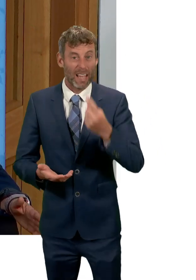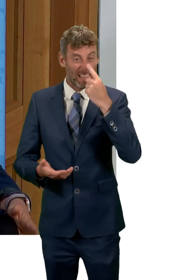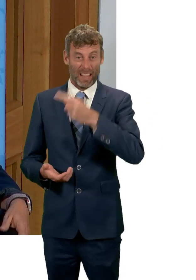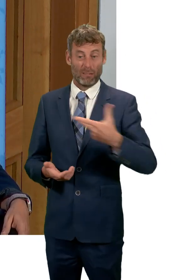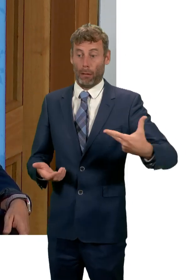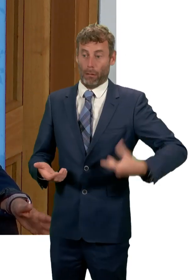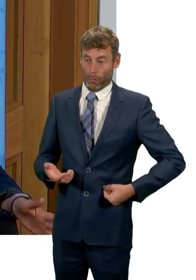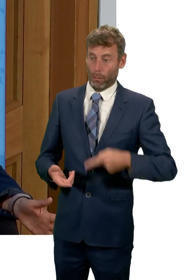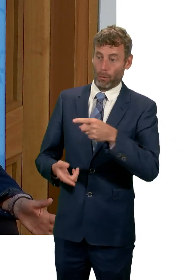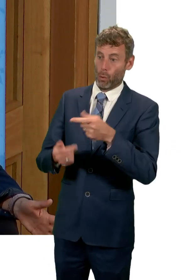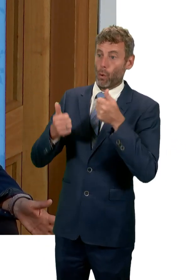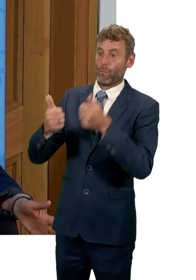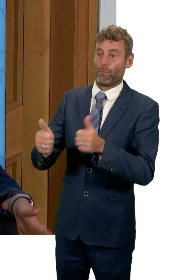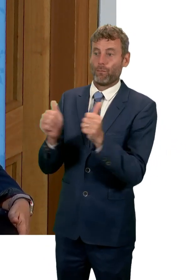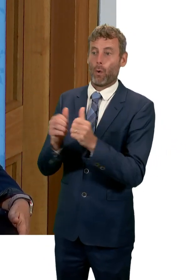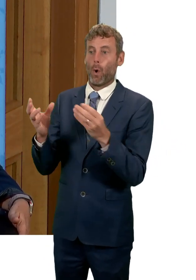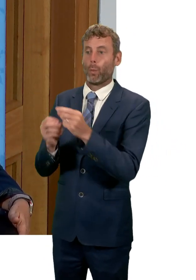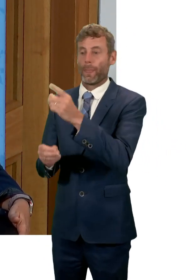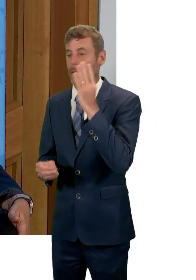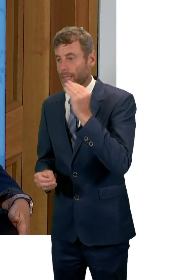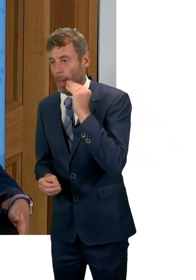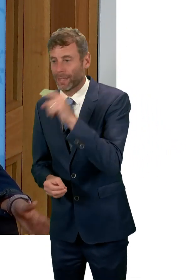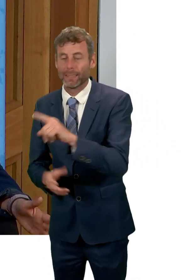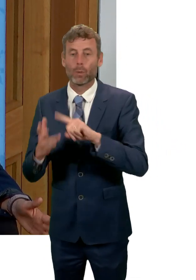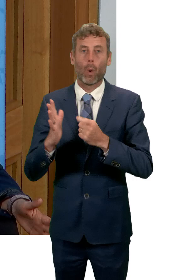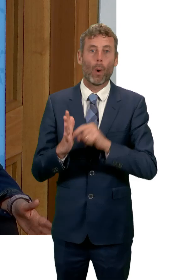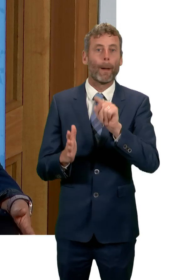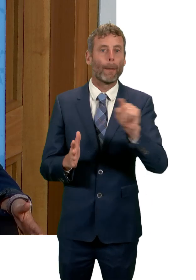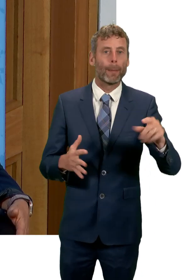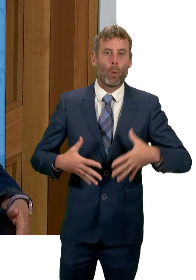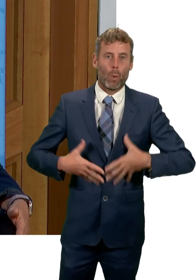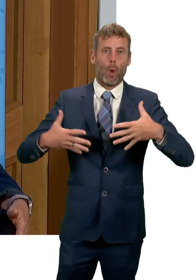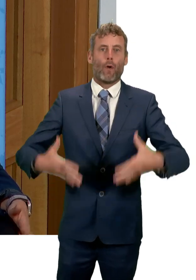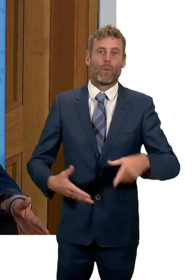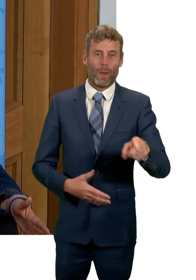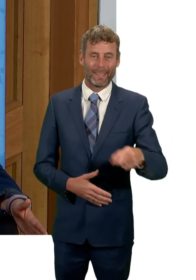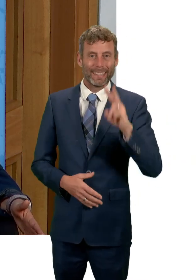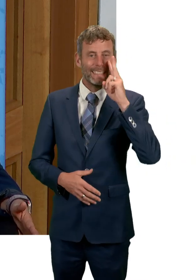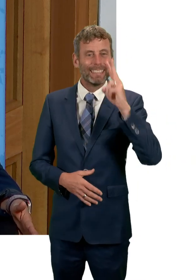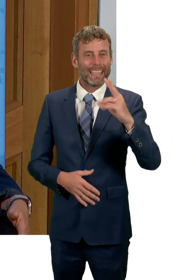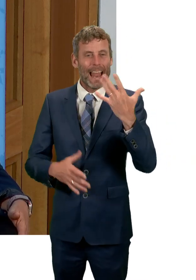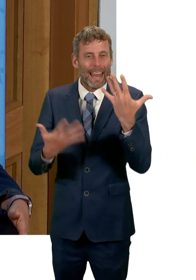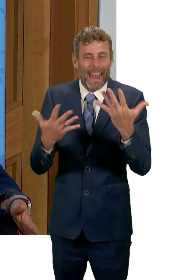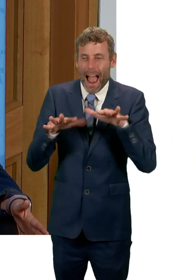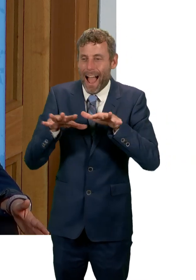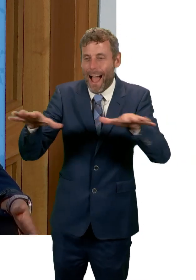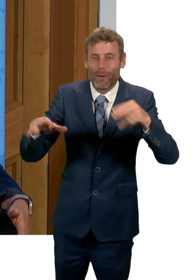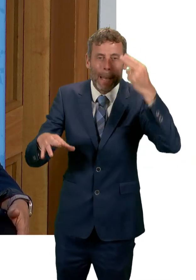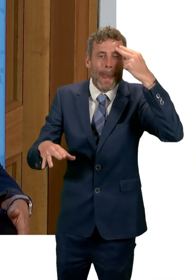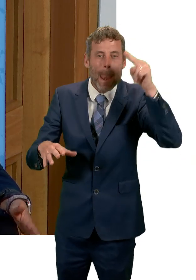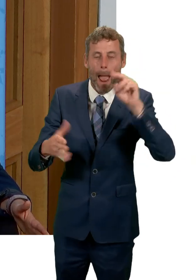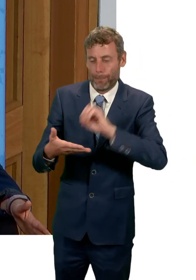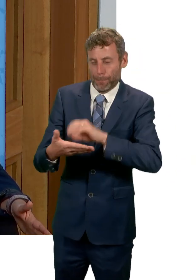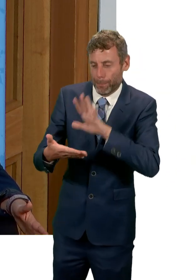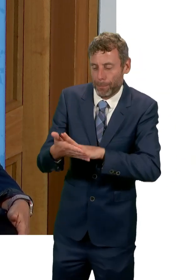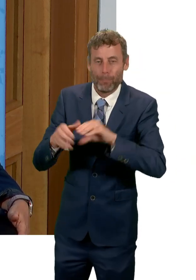with diabetes and those living with overweight and obesity. So a couple of the brand names that you hear about in the press